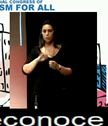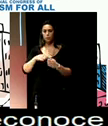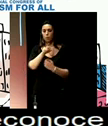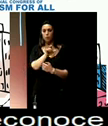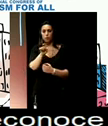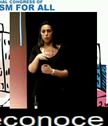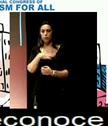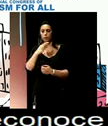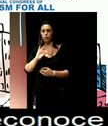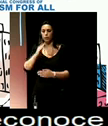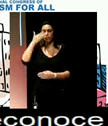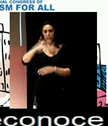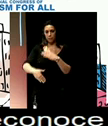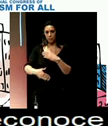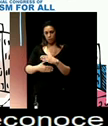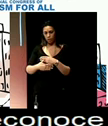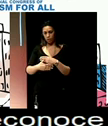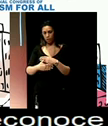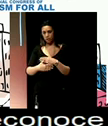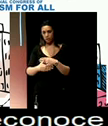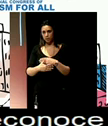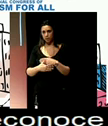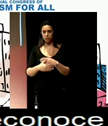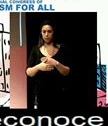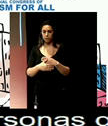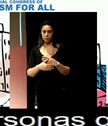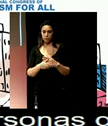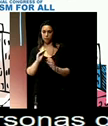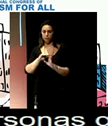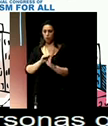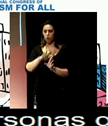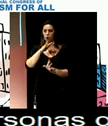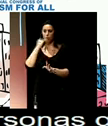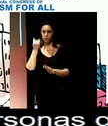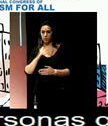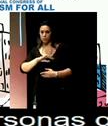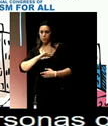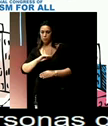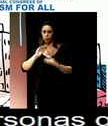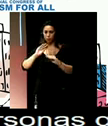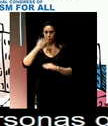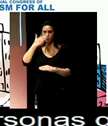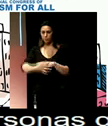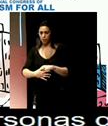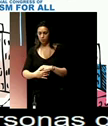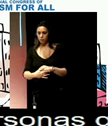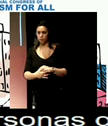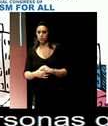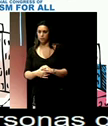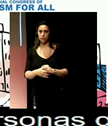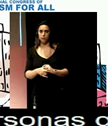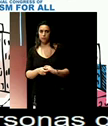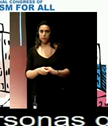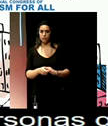in their relationability and have special needs during travel, in accommodations, in other tourism service,